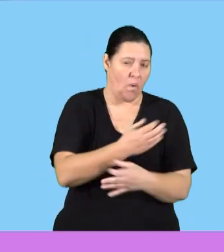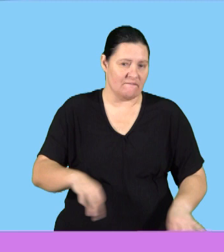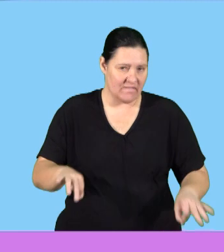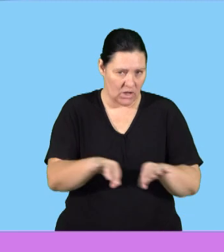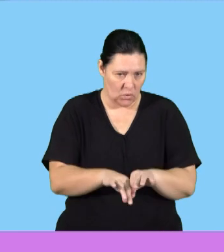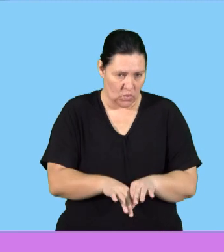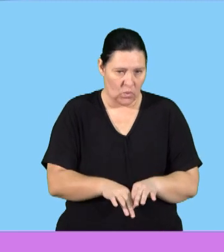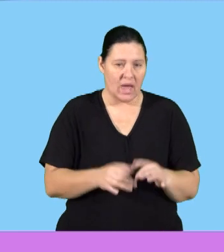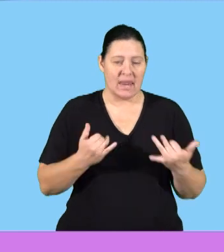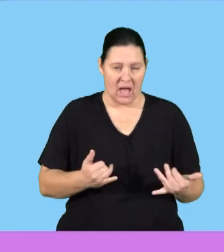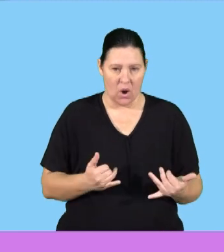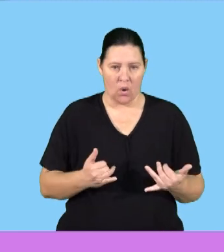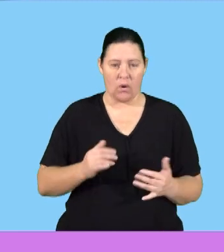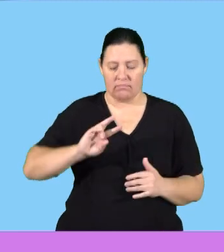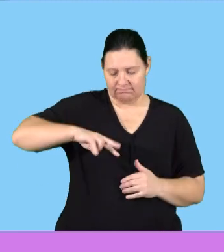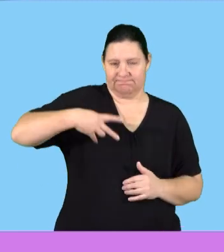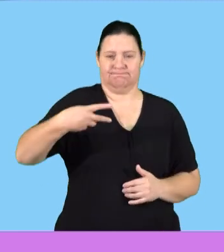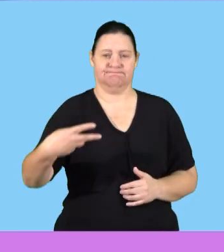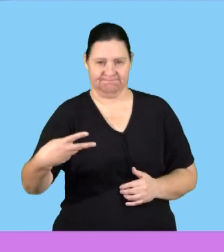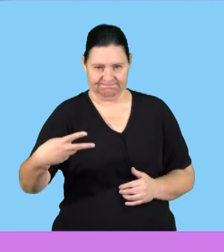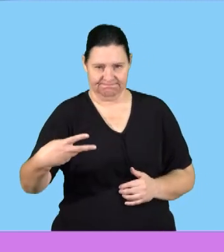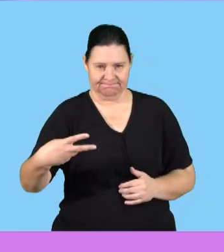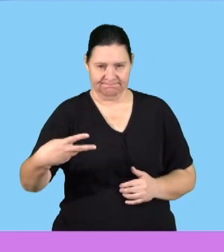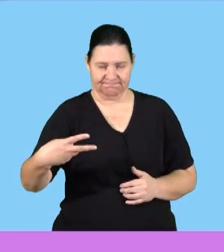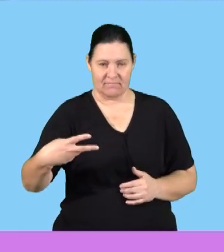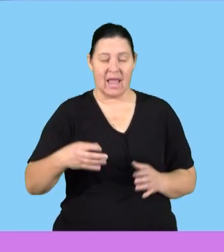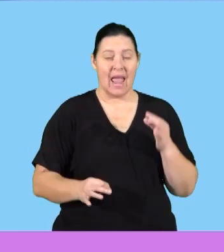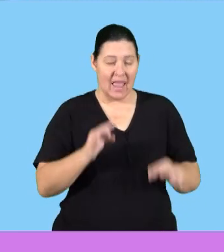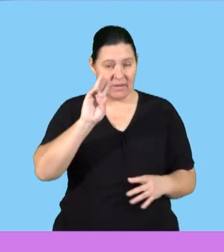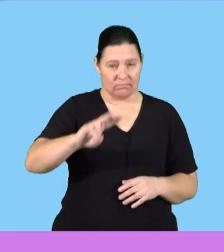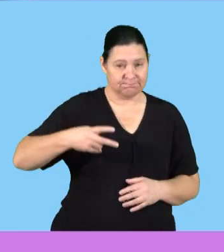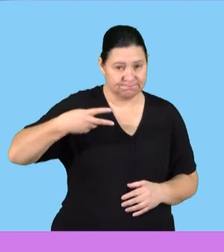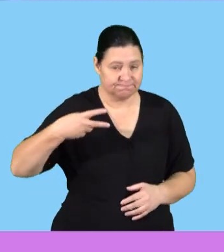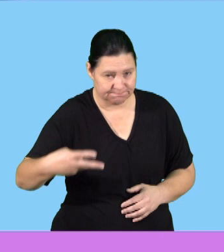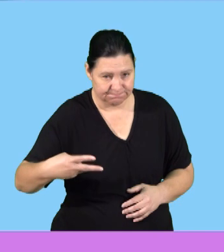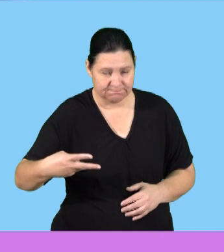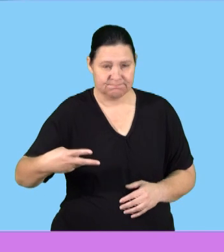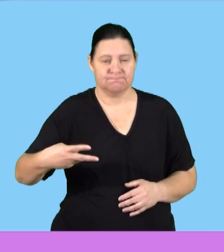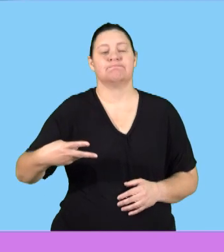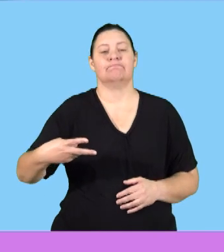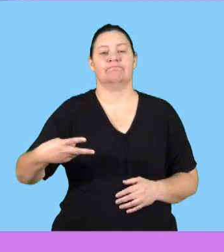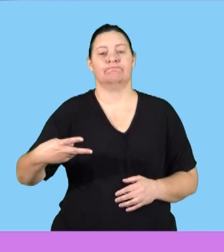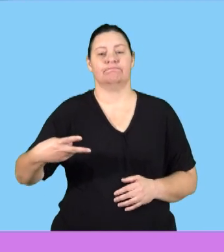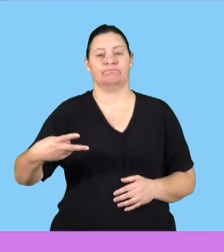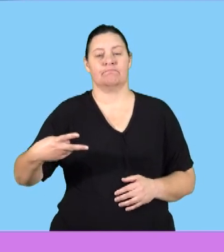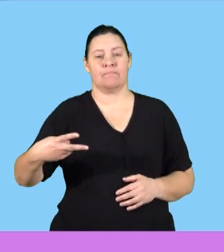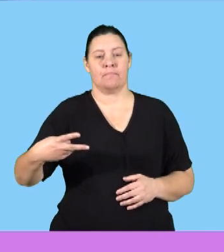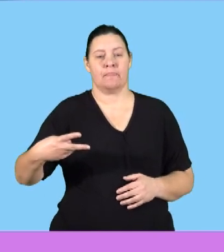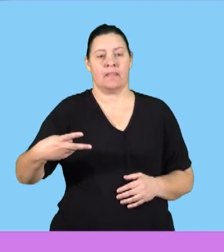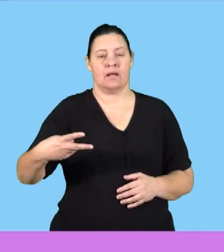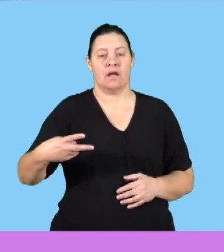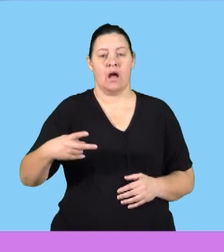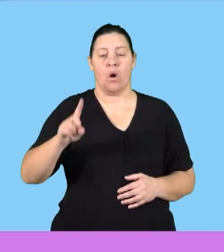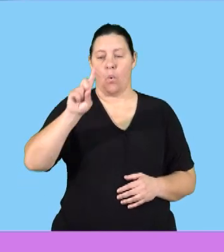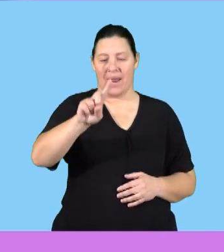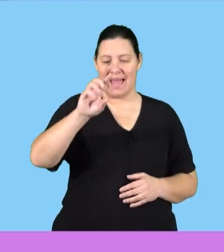value, then it means we are reversing. So when we reverse, then we swap the